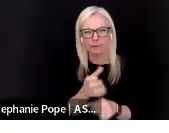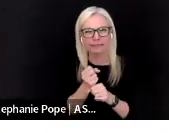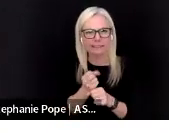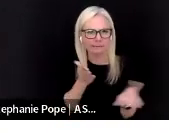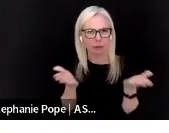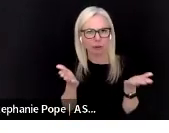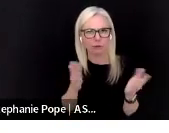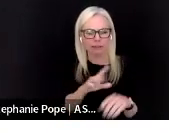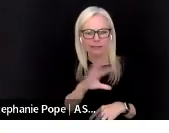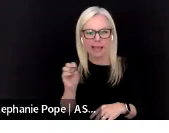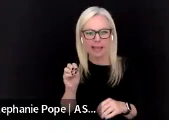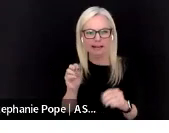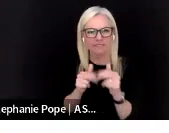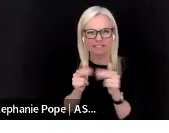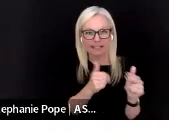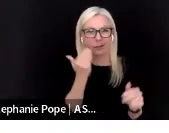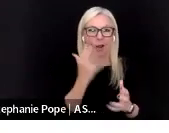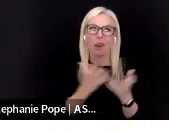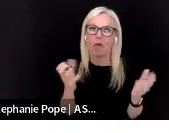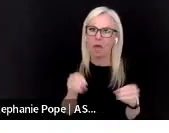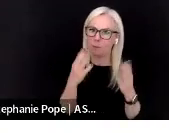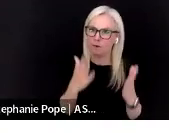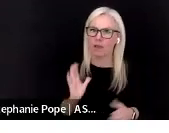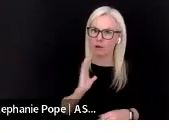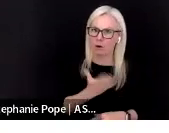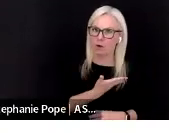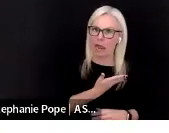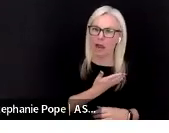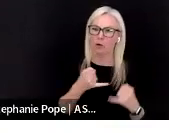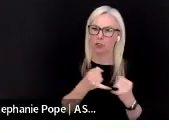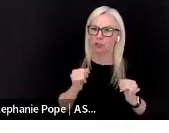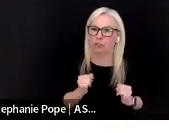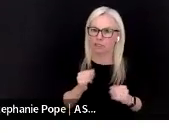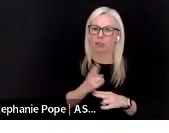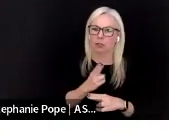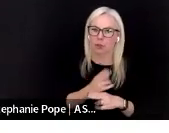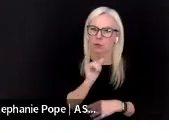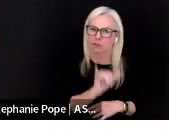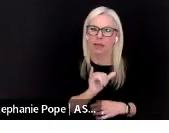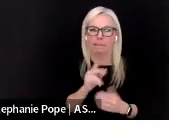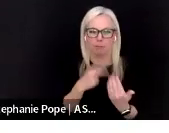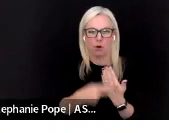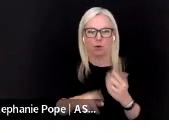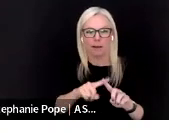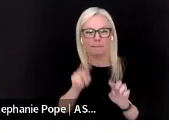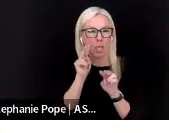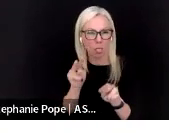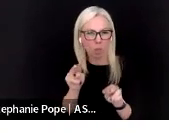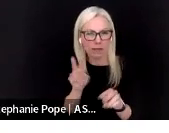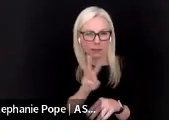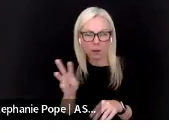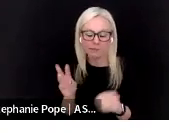and provider facilities. We know a lot of providers under our jurisdiction already make use of the SDMC program, but please check out our website. There's